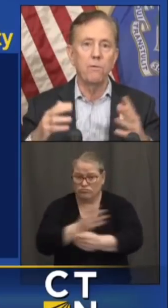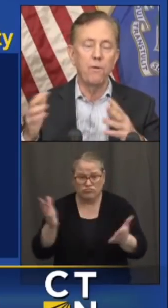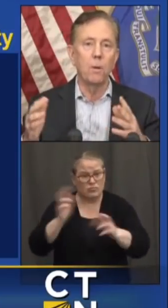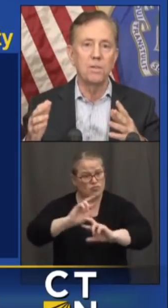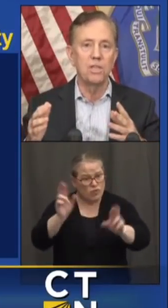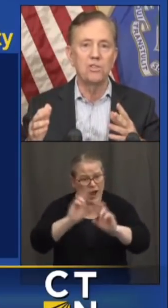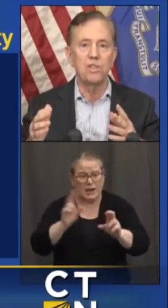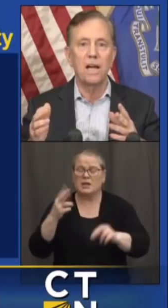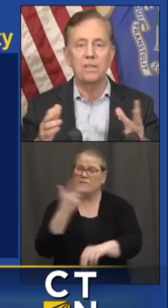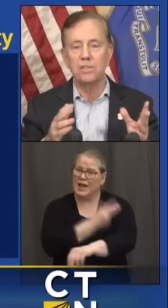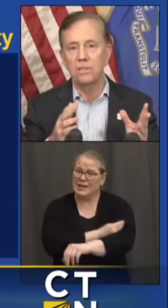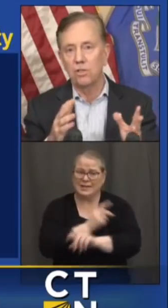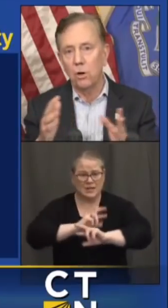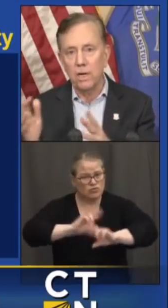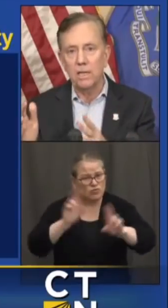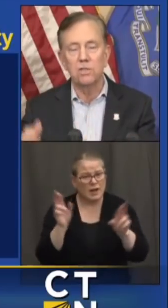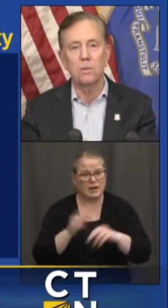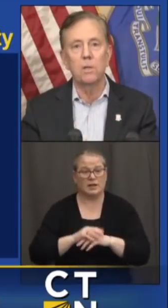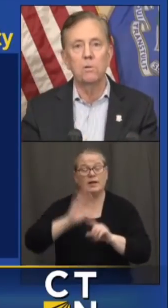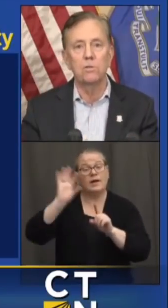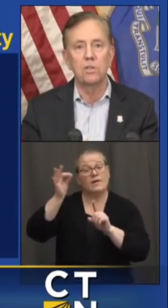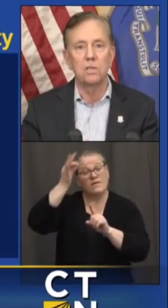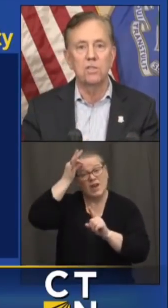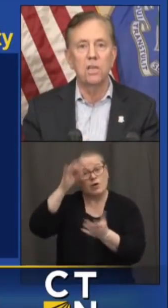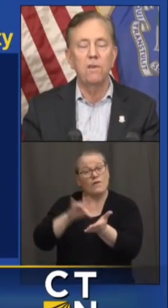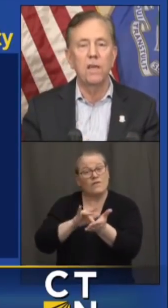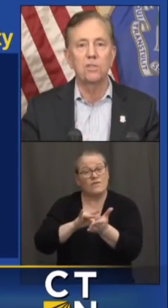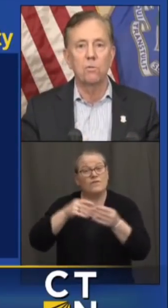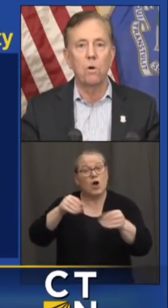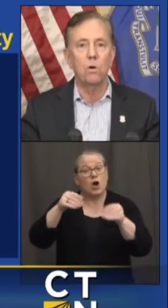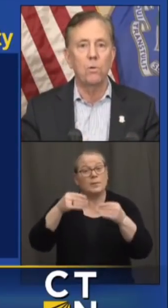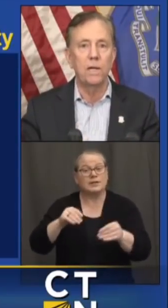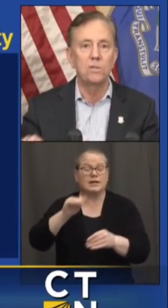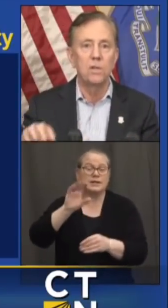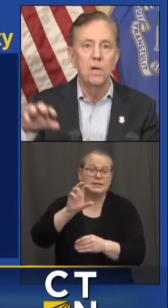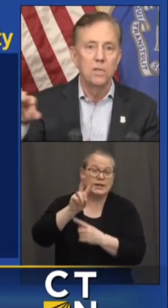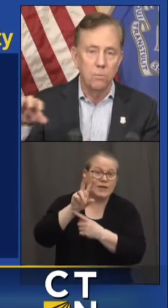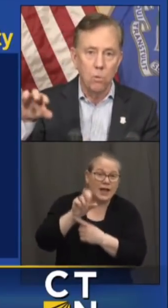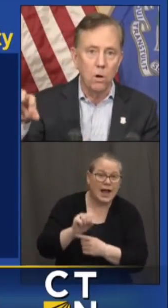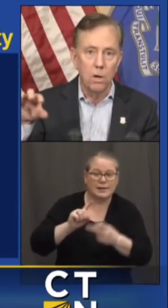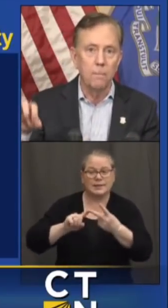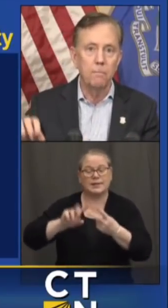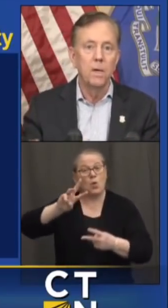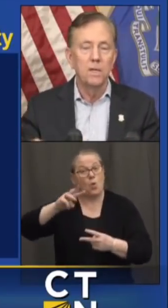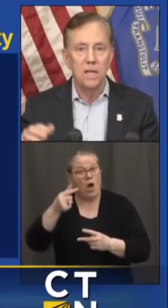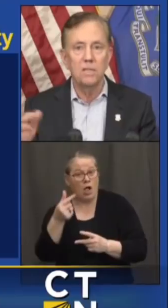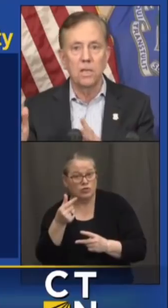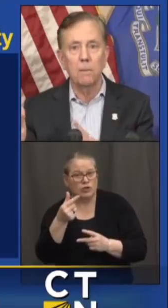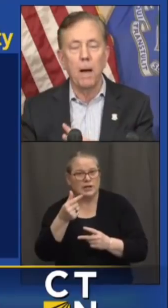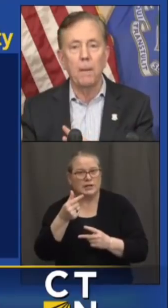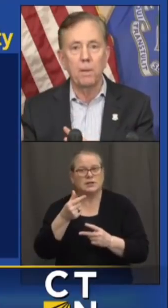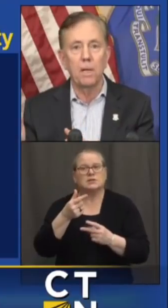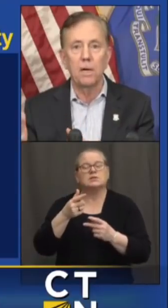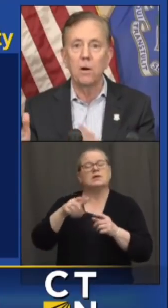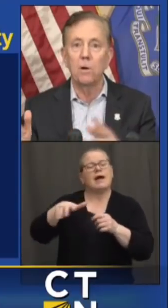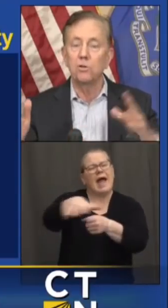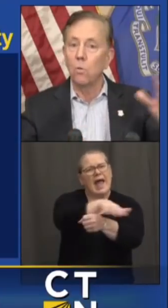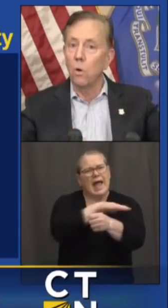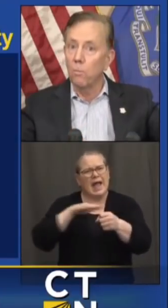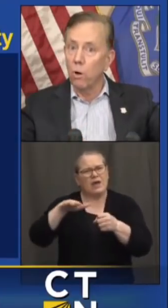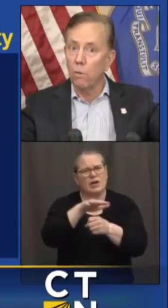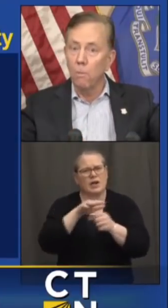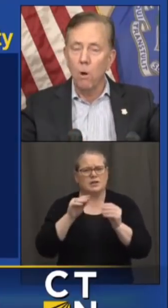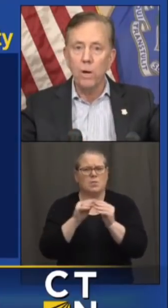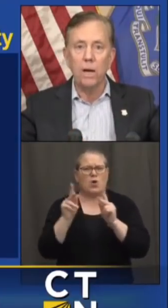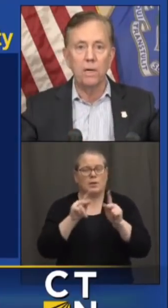the federal pharmacy sites and targeting some of those CVS and Walgreens to more densely populated areas